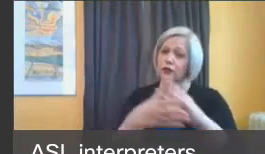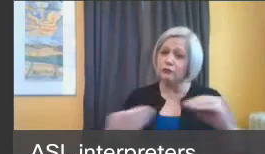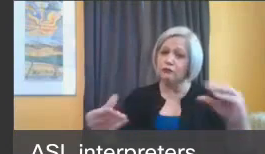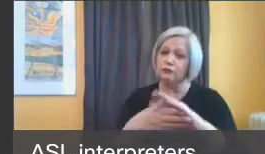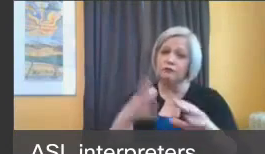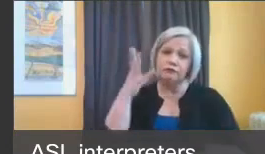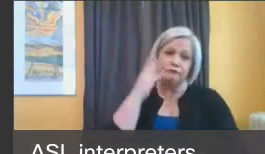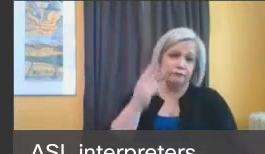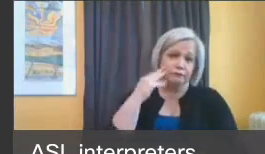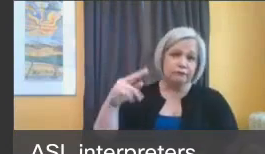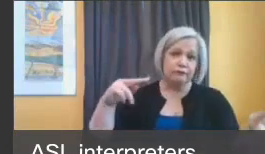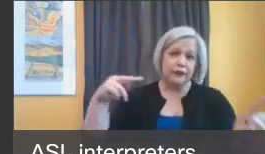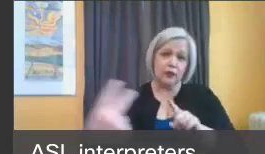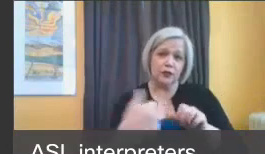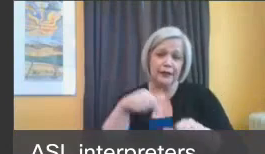with this committee.